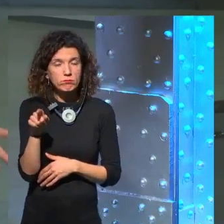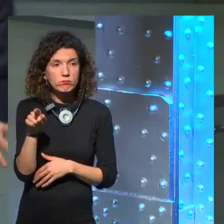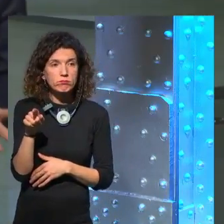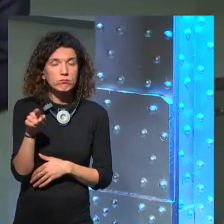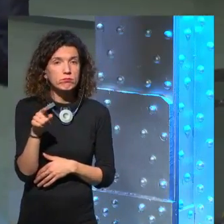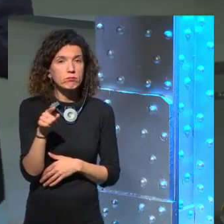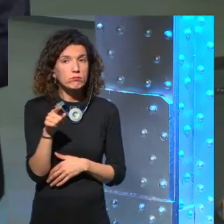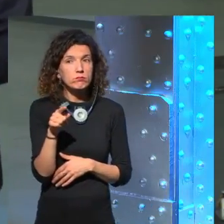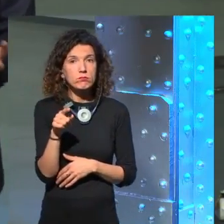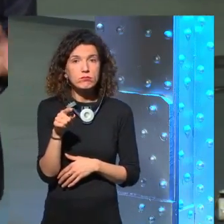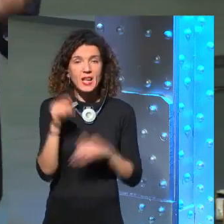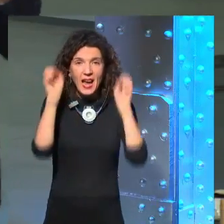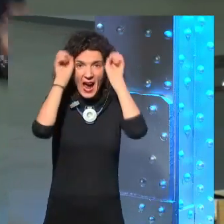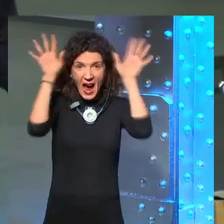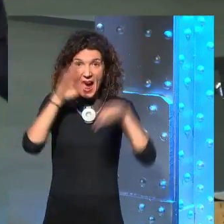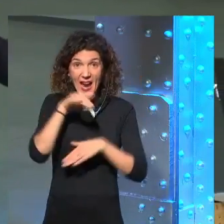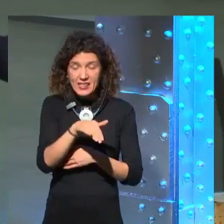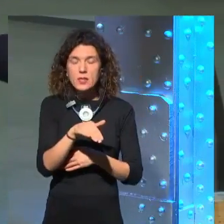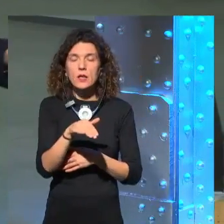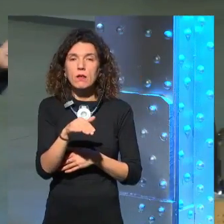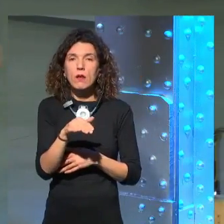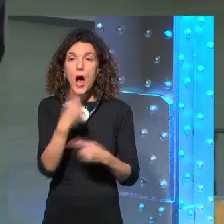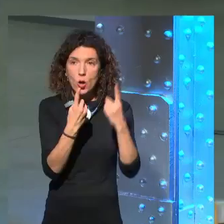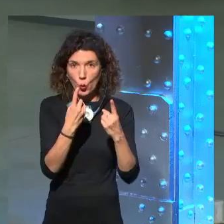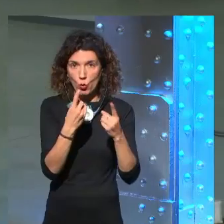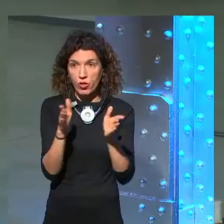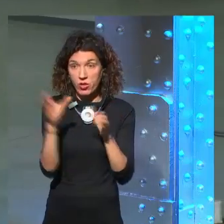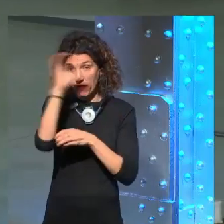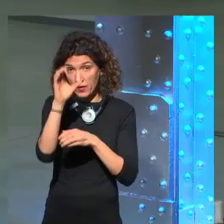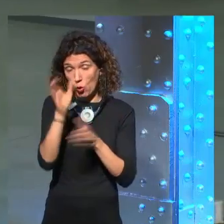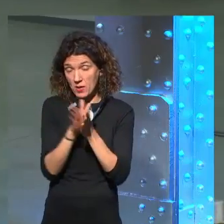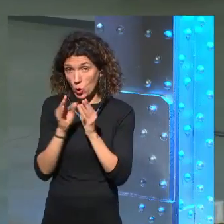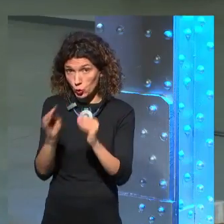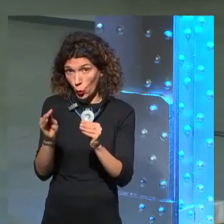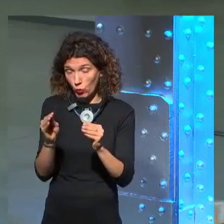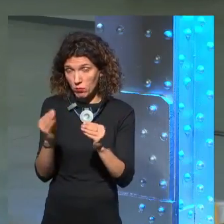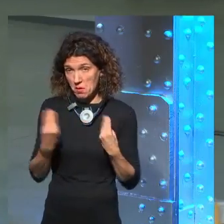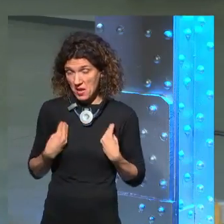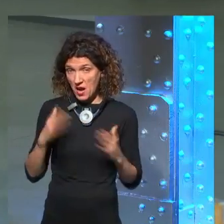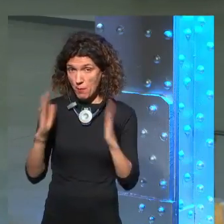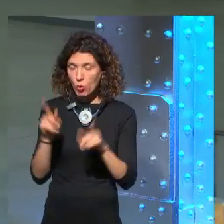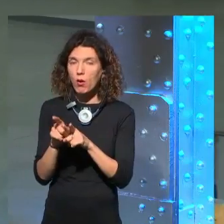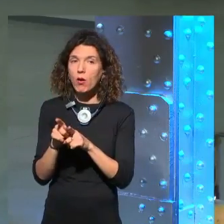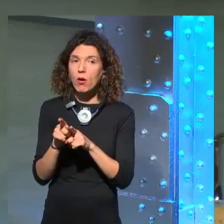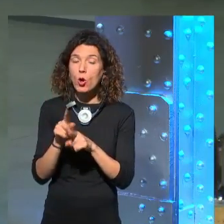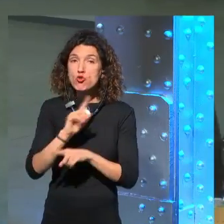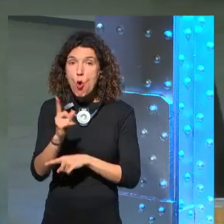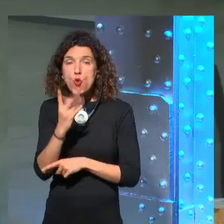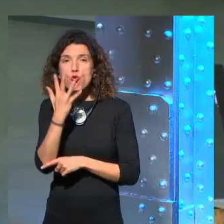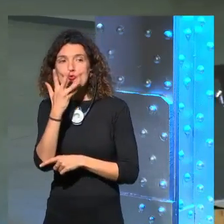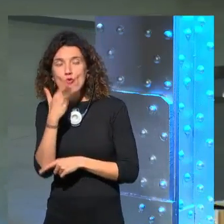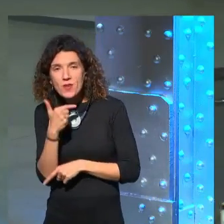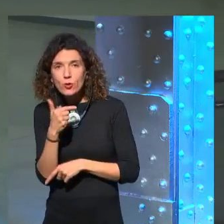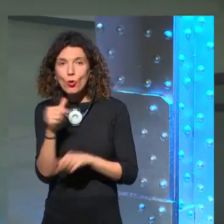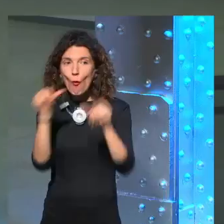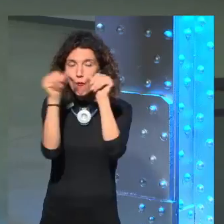and his contemporaries discovered that unknowability is at the heart of the way we must do science. And this is the topic